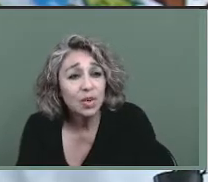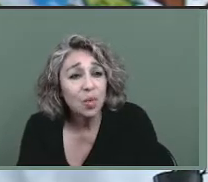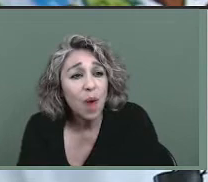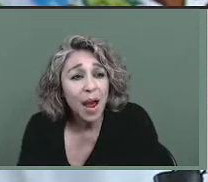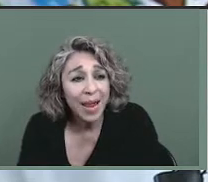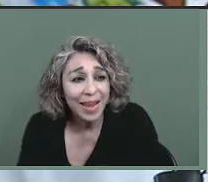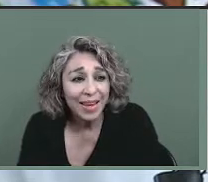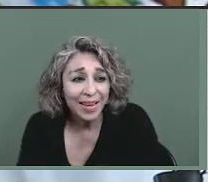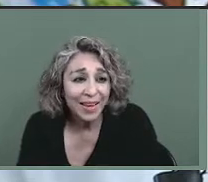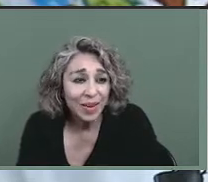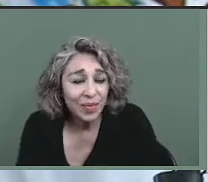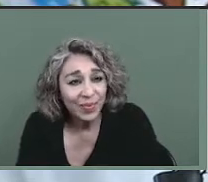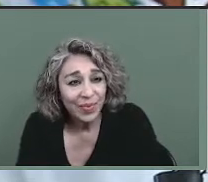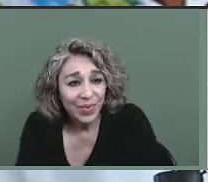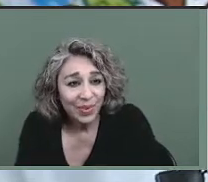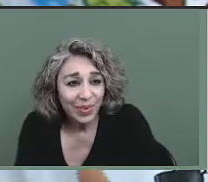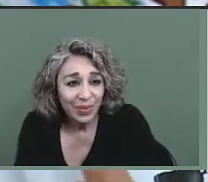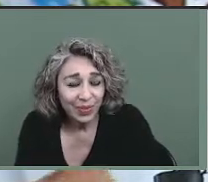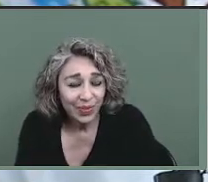So